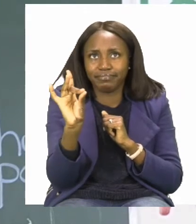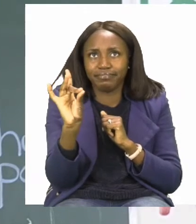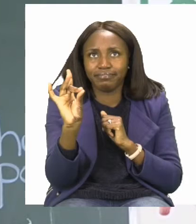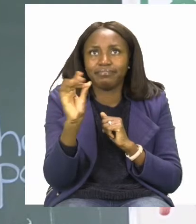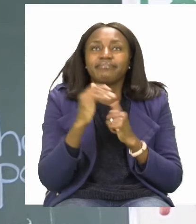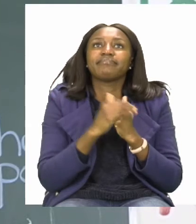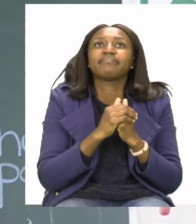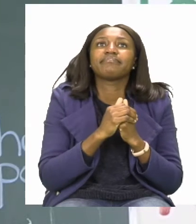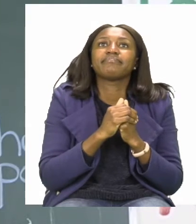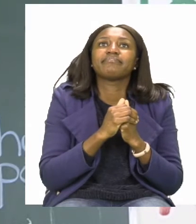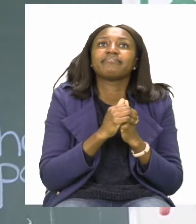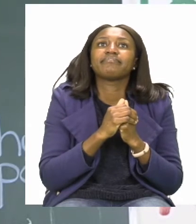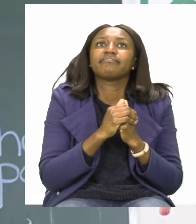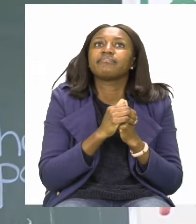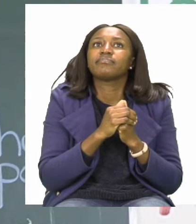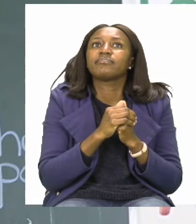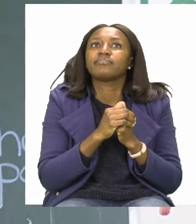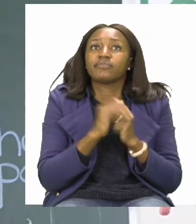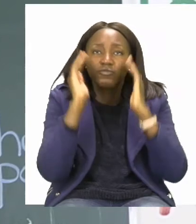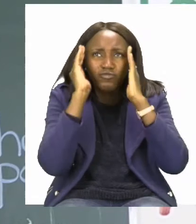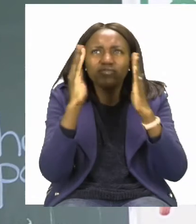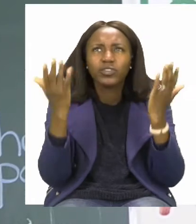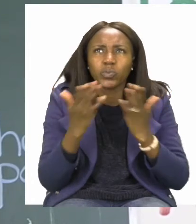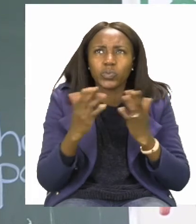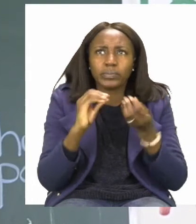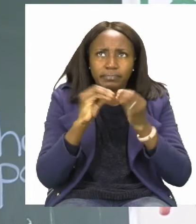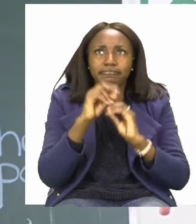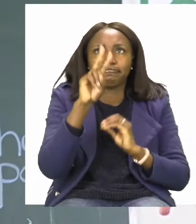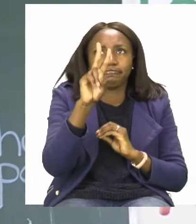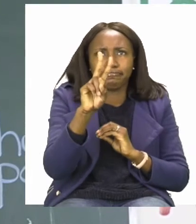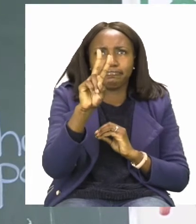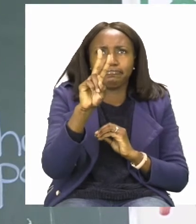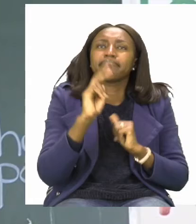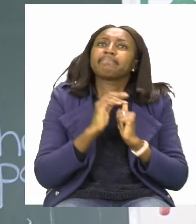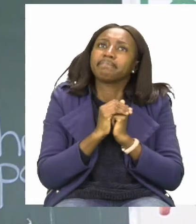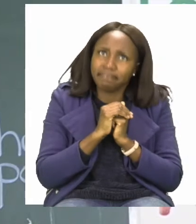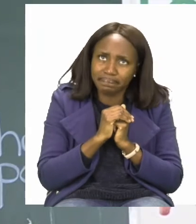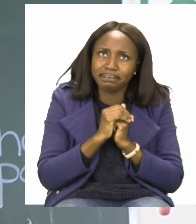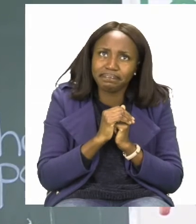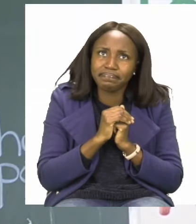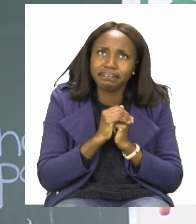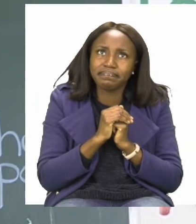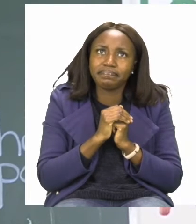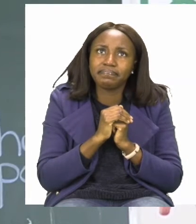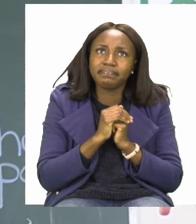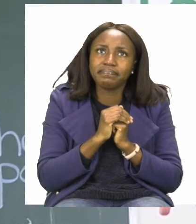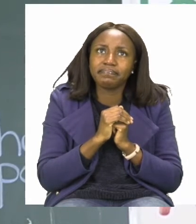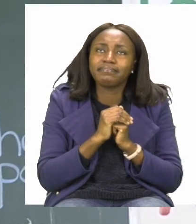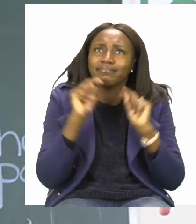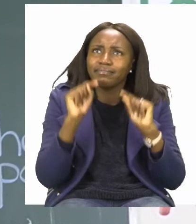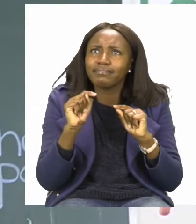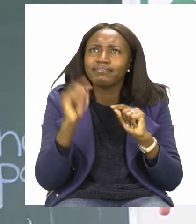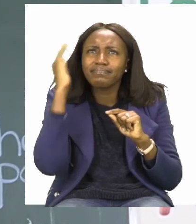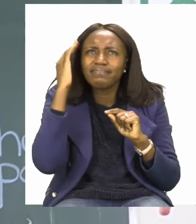328. This time, they have underlined the 2. So it's our job to